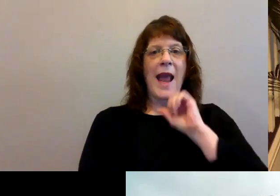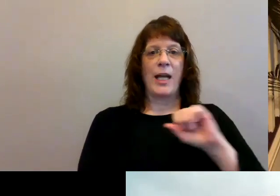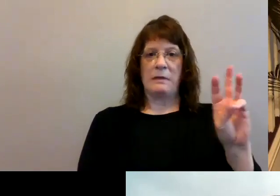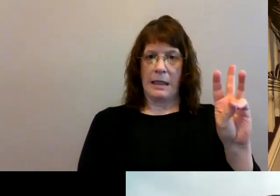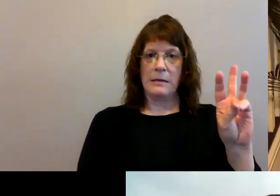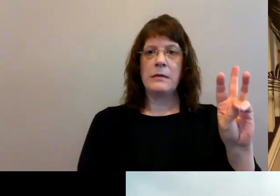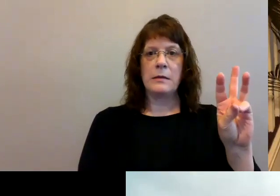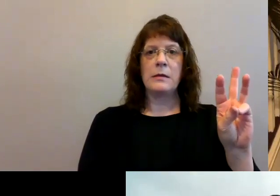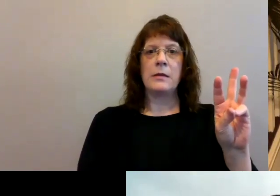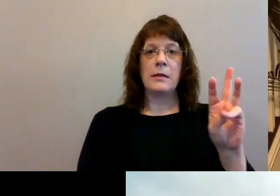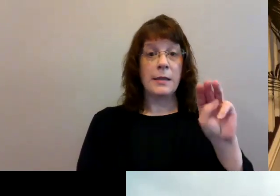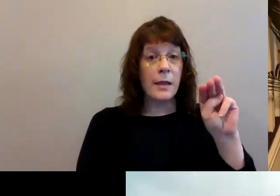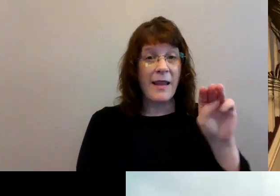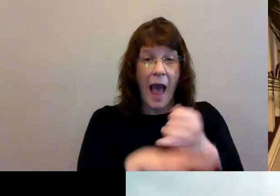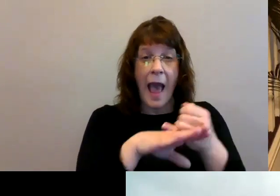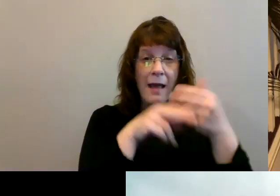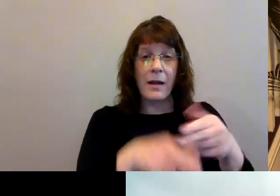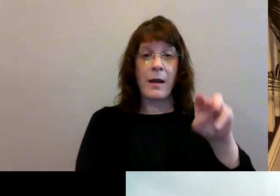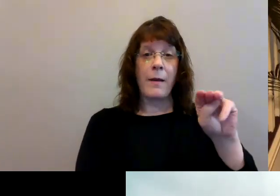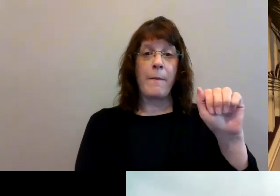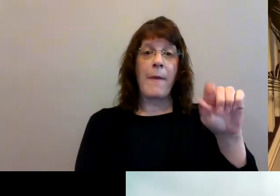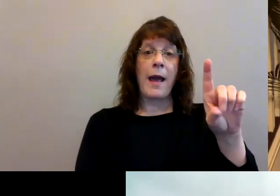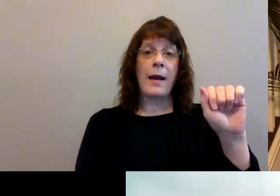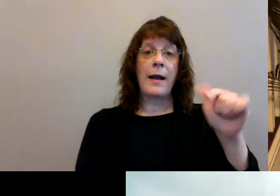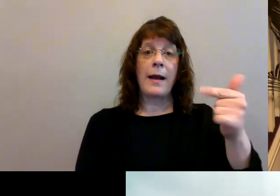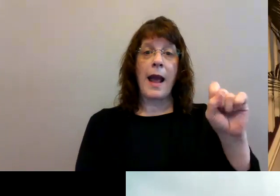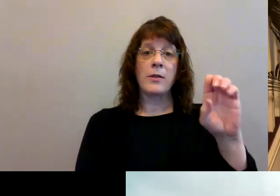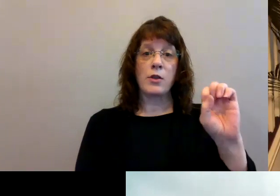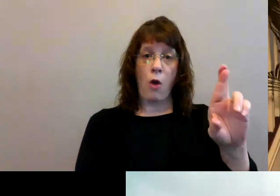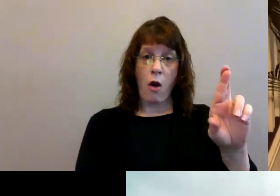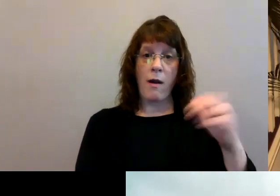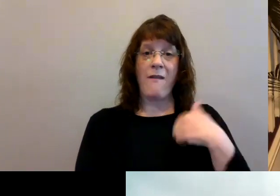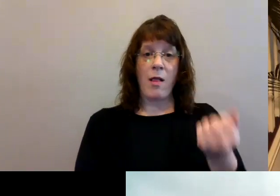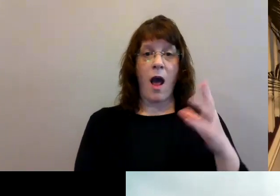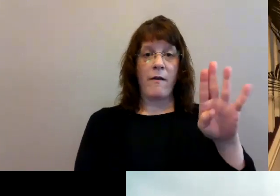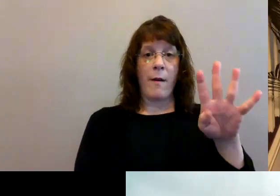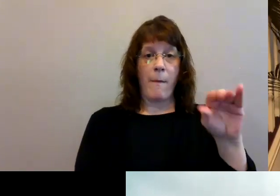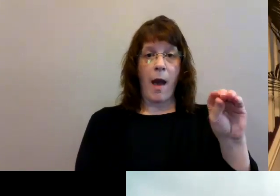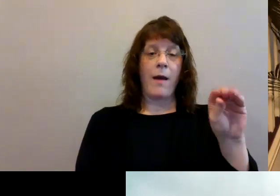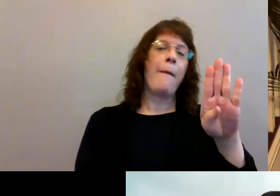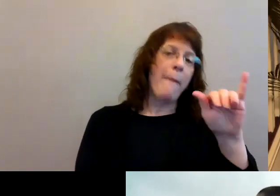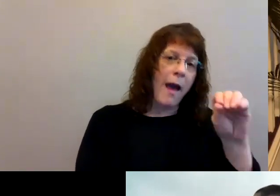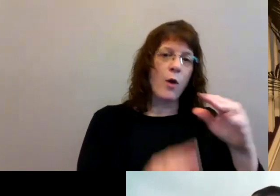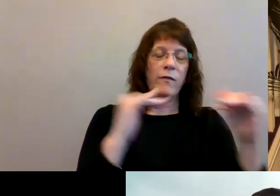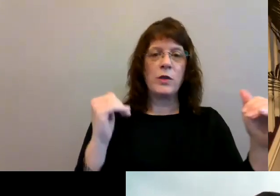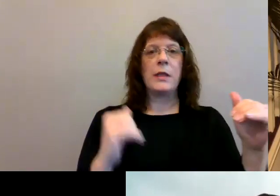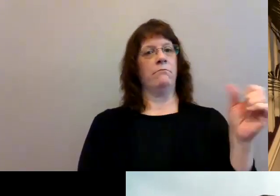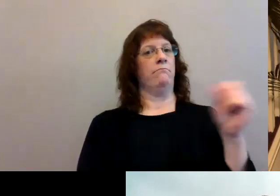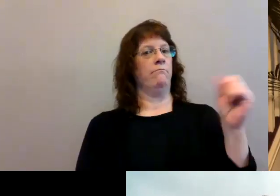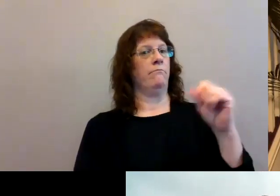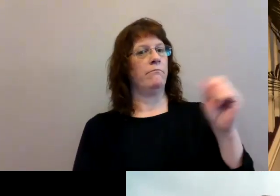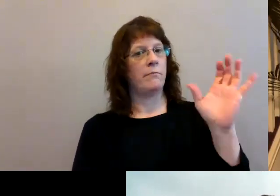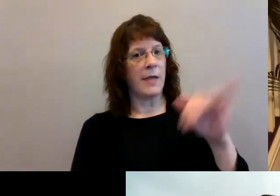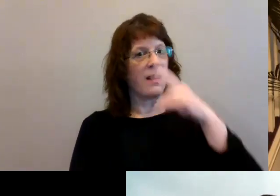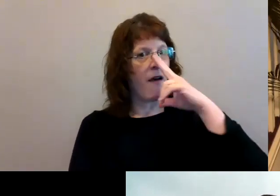biodiversity? Mm-hmm. Yes, Madagascar is a really fun island. And I've never visited it, but